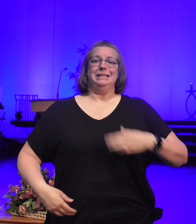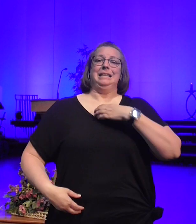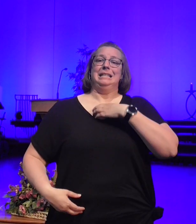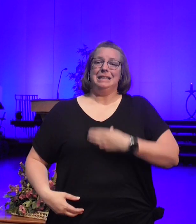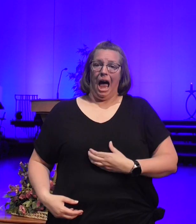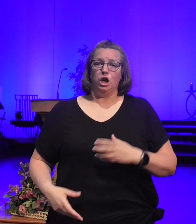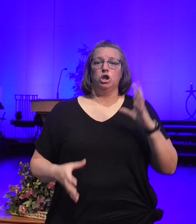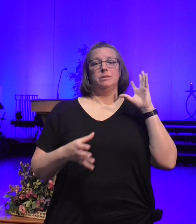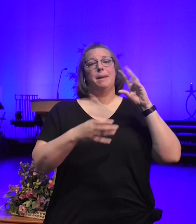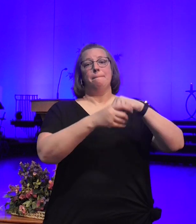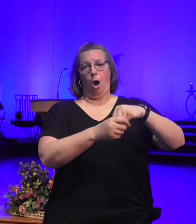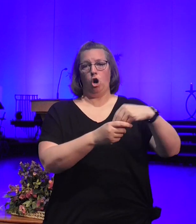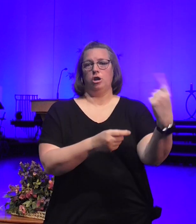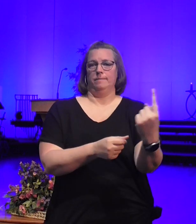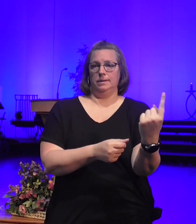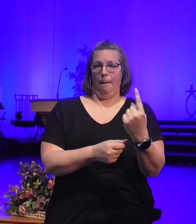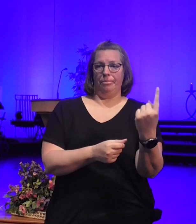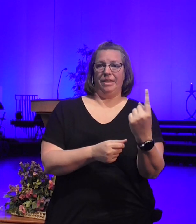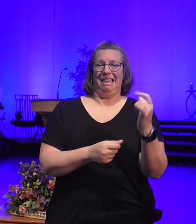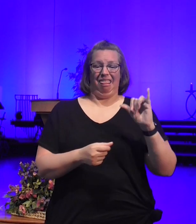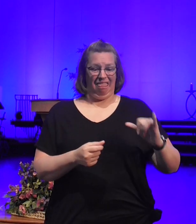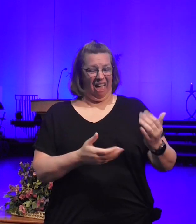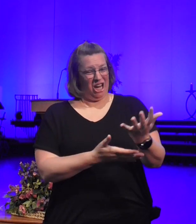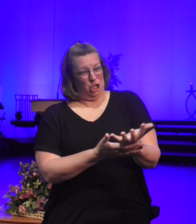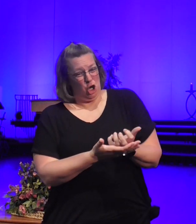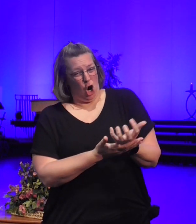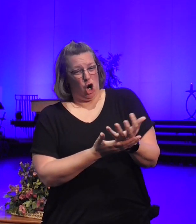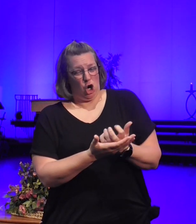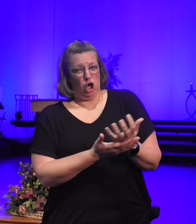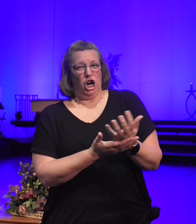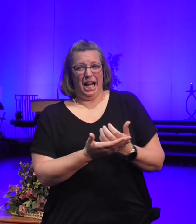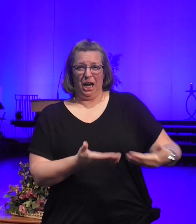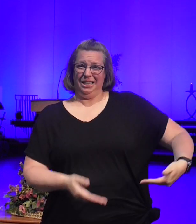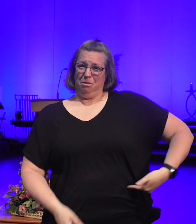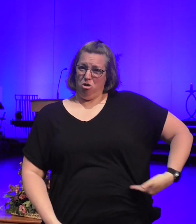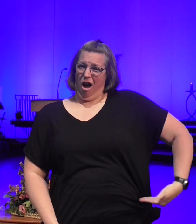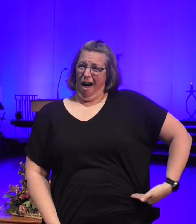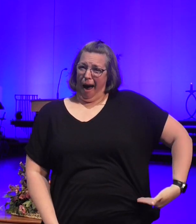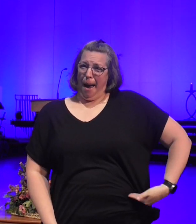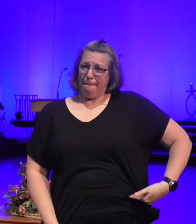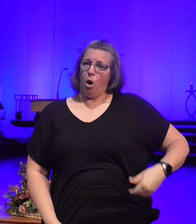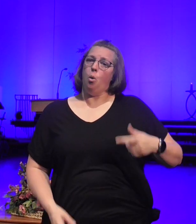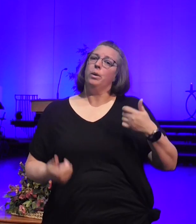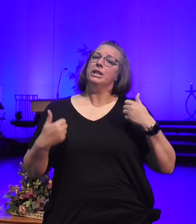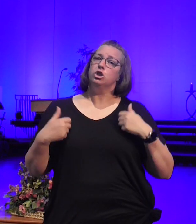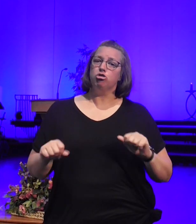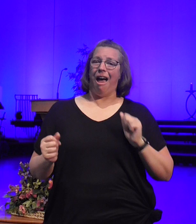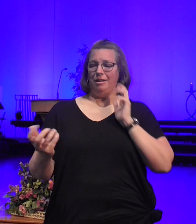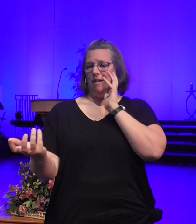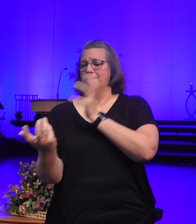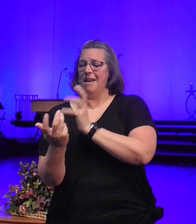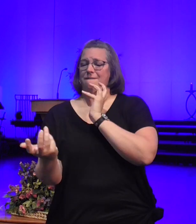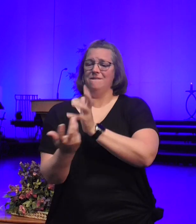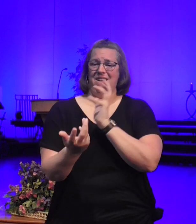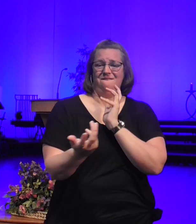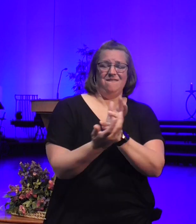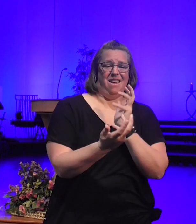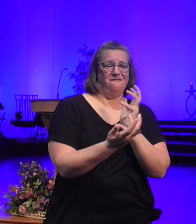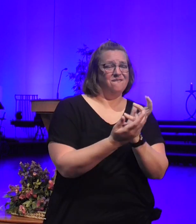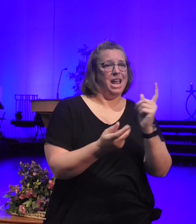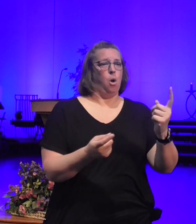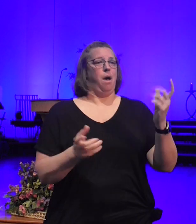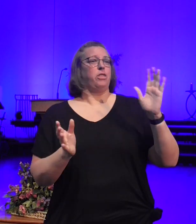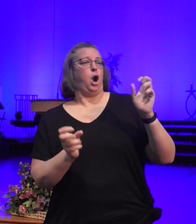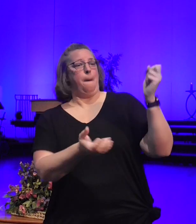us. Because this yearning is so primal, we often try to acquire it by fitting in and by seeking